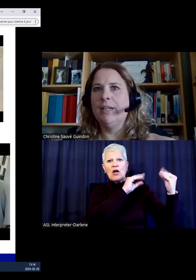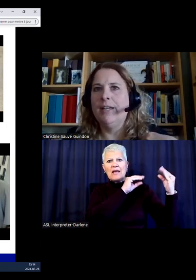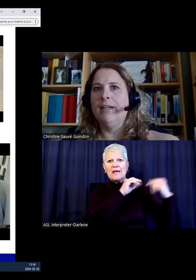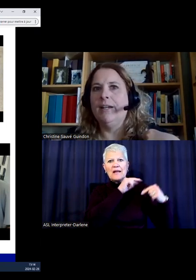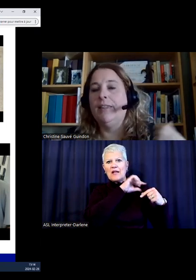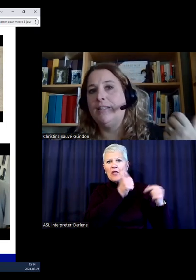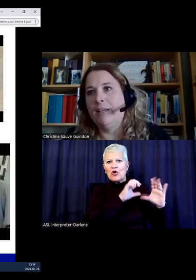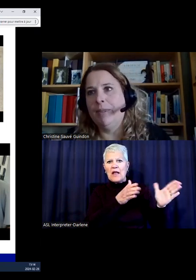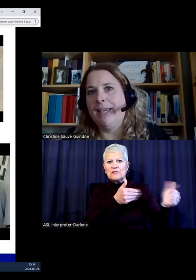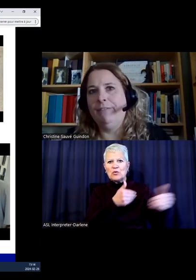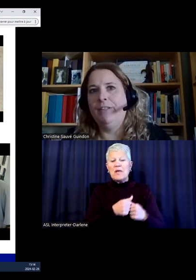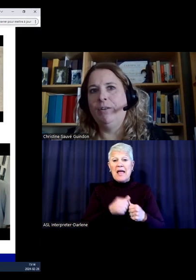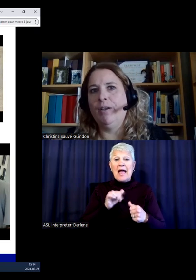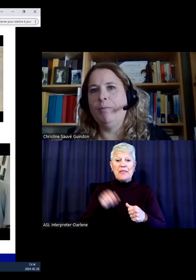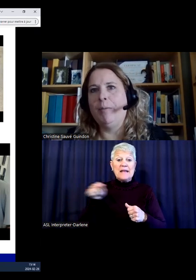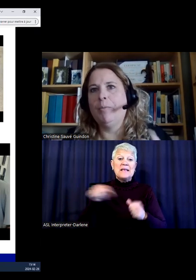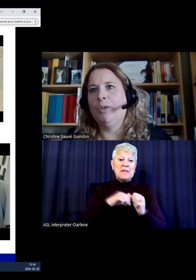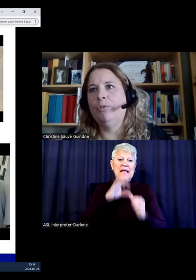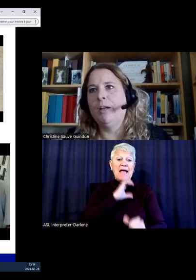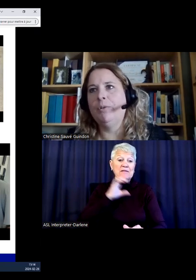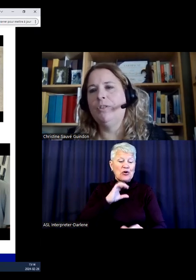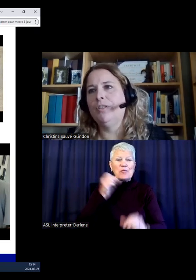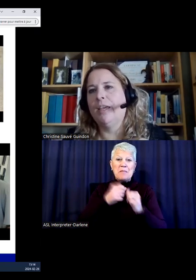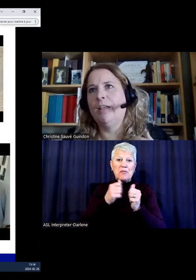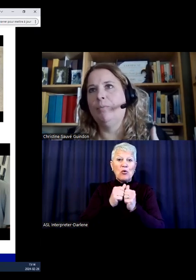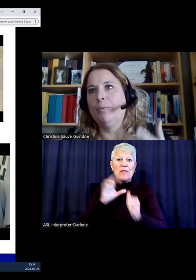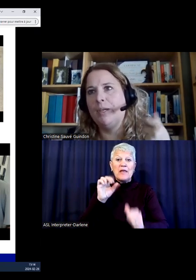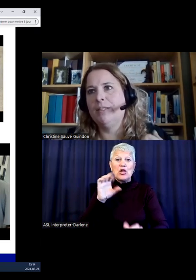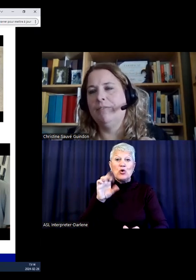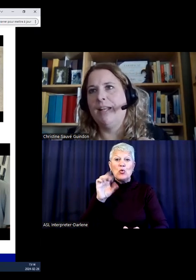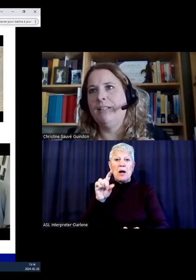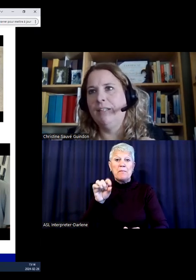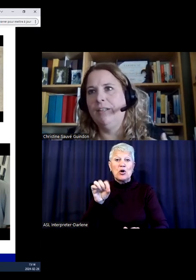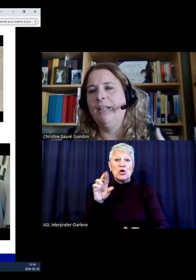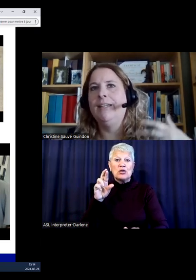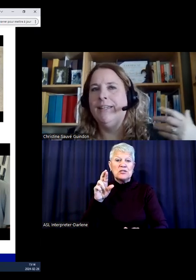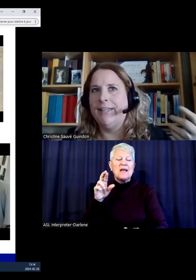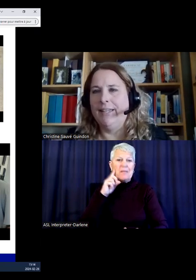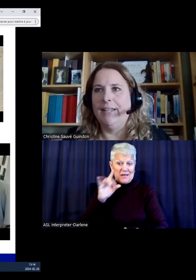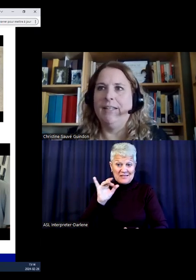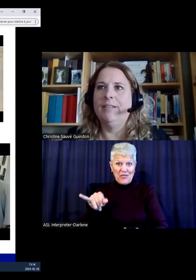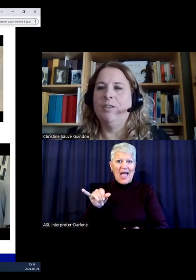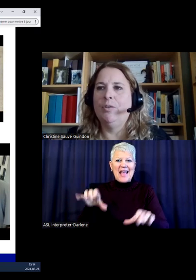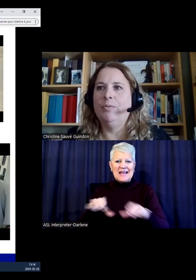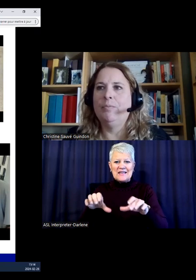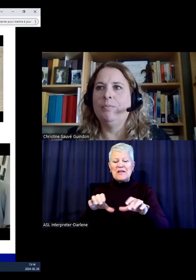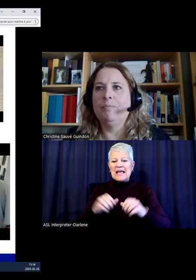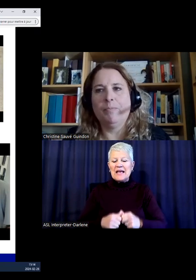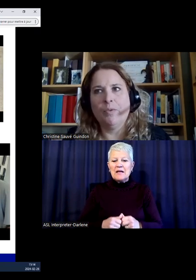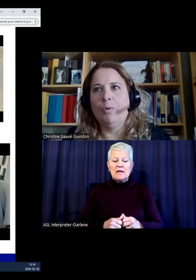classrooms. That's him in the cafeteria, remember, with the cucumbers, and because of that activity. And, you